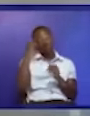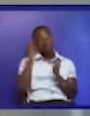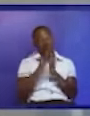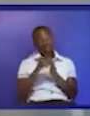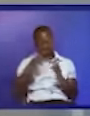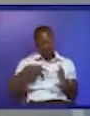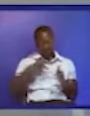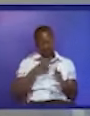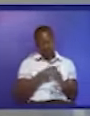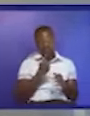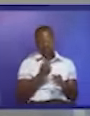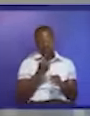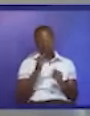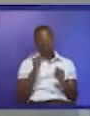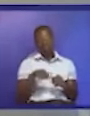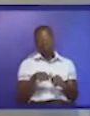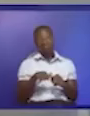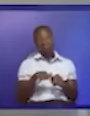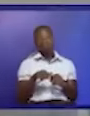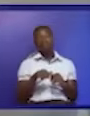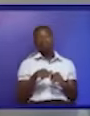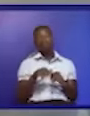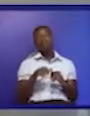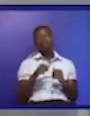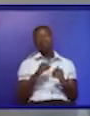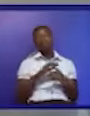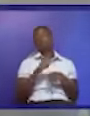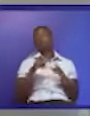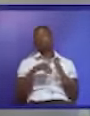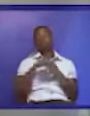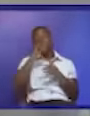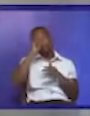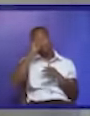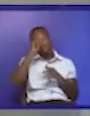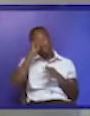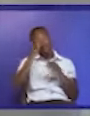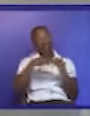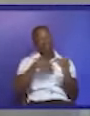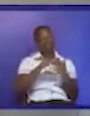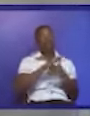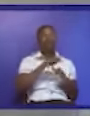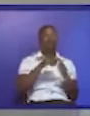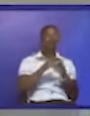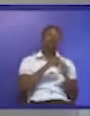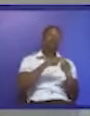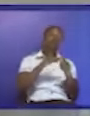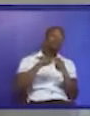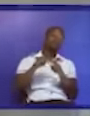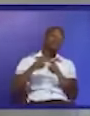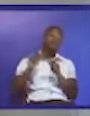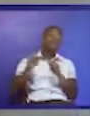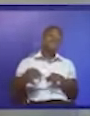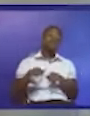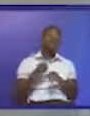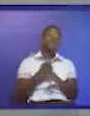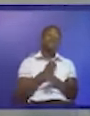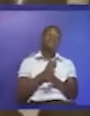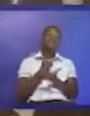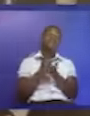parliamentarians alone, respectfully, with all the intelligence and the resourceful people here, it will take more than